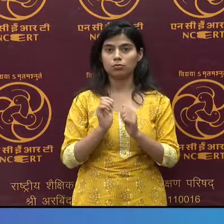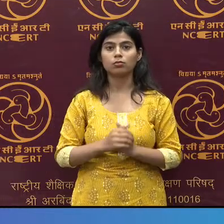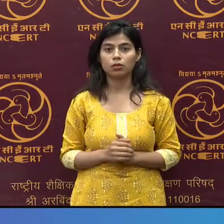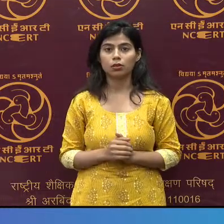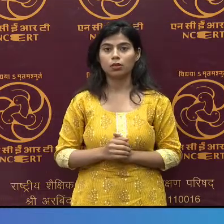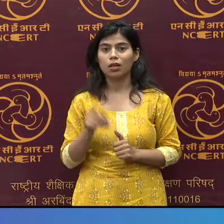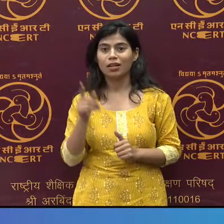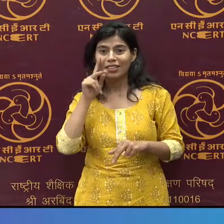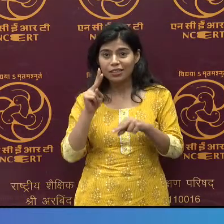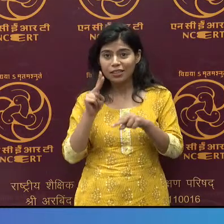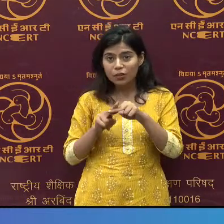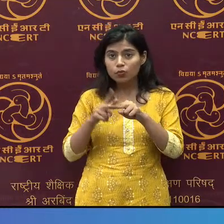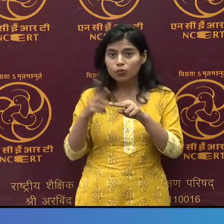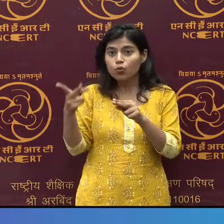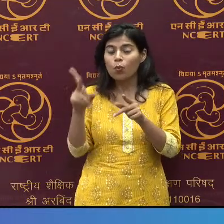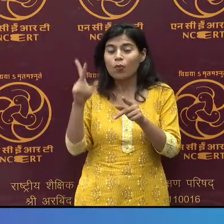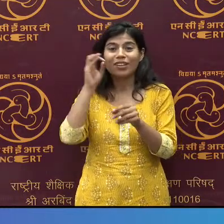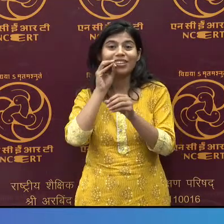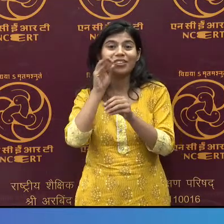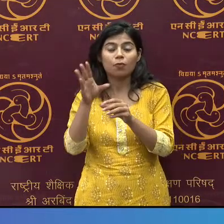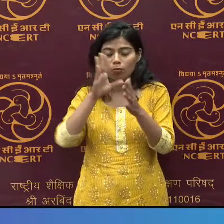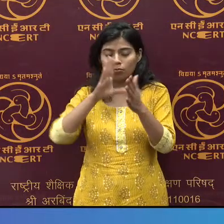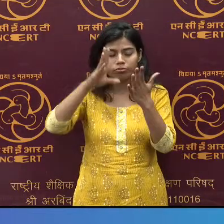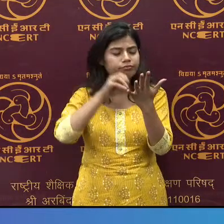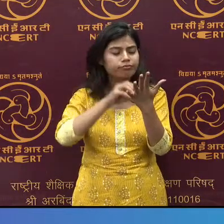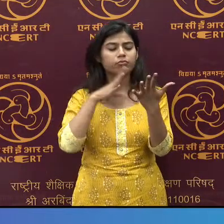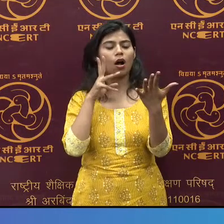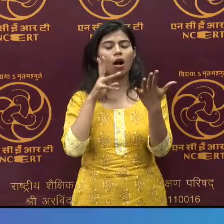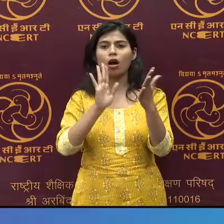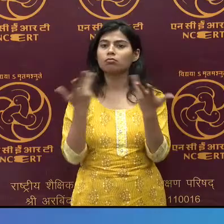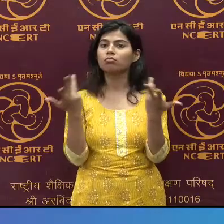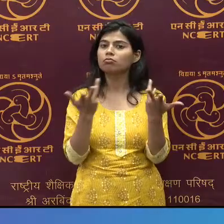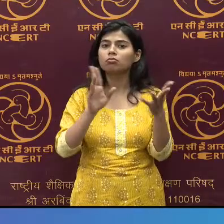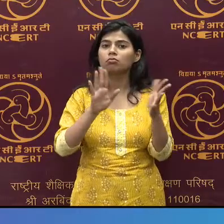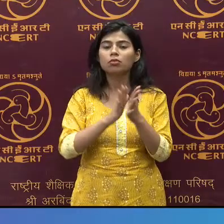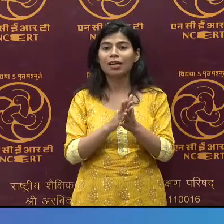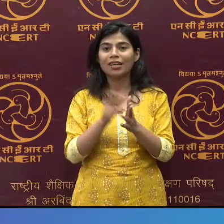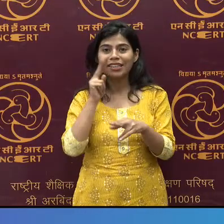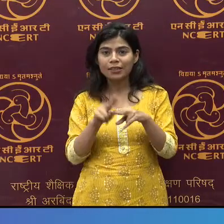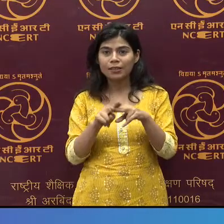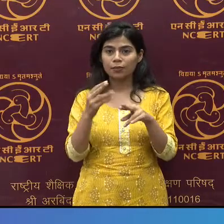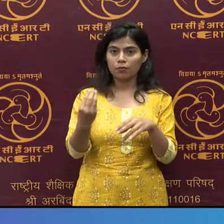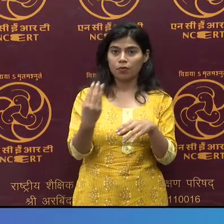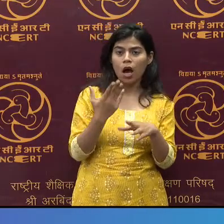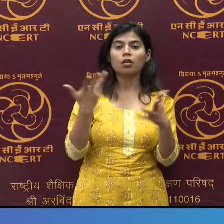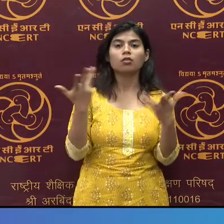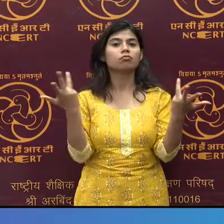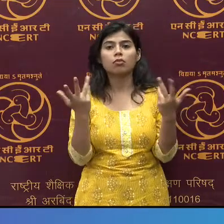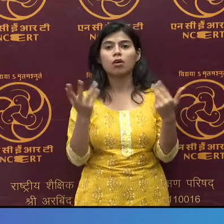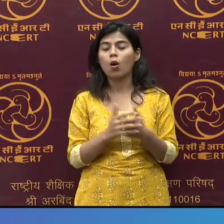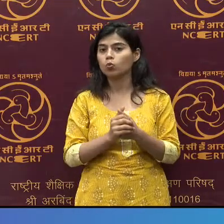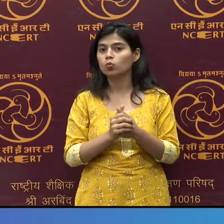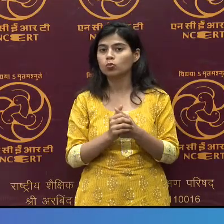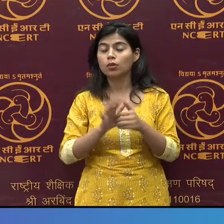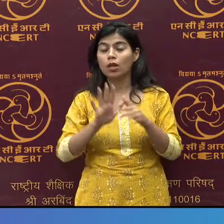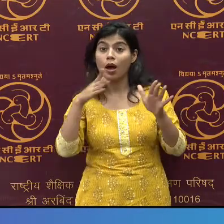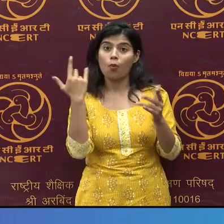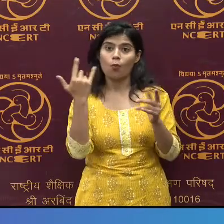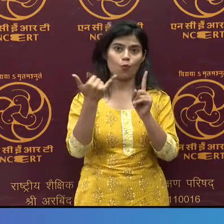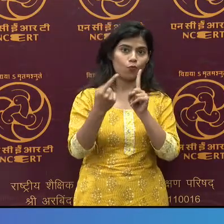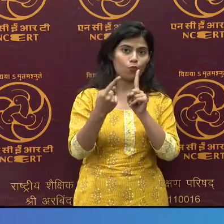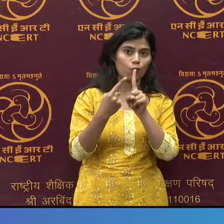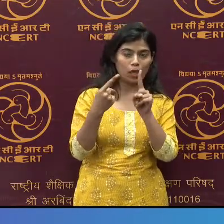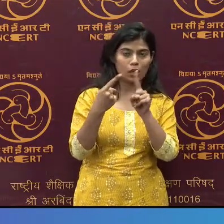garnering information, usually what our information sources are, either it's mobile, social